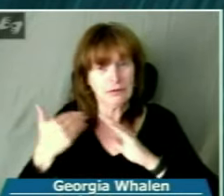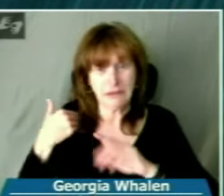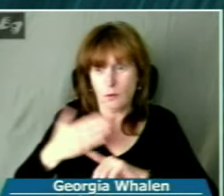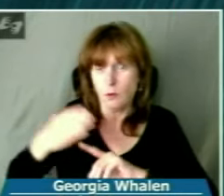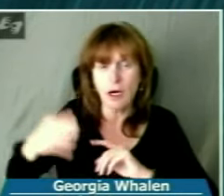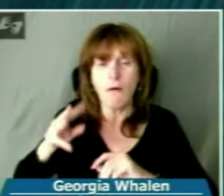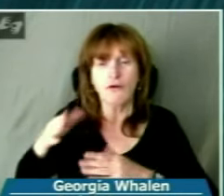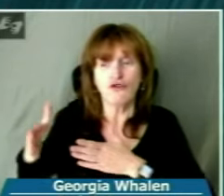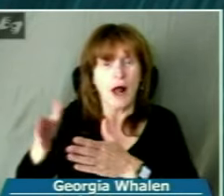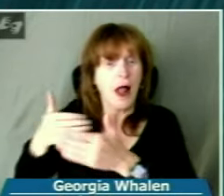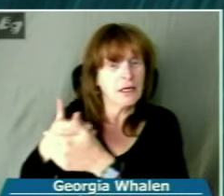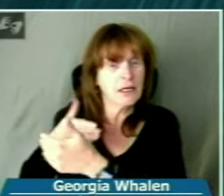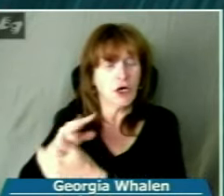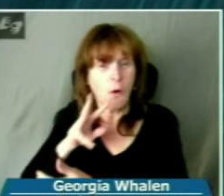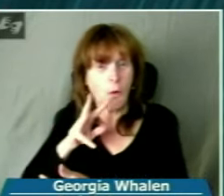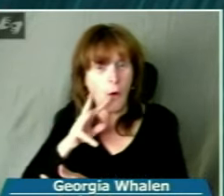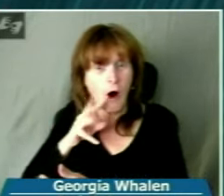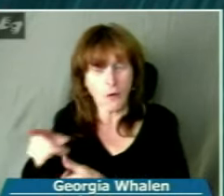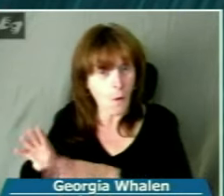adjacent parks and rail trails.